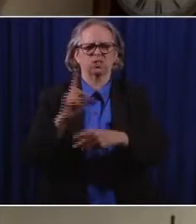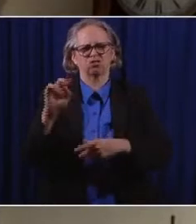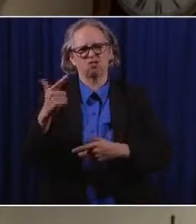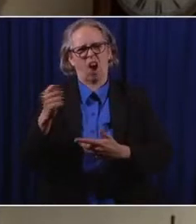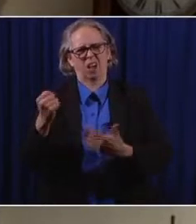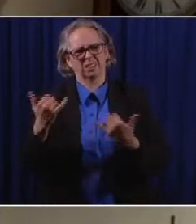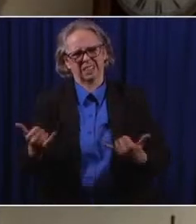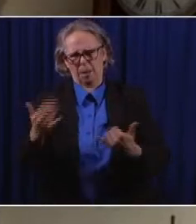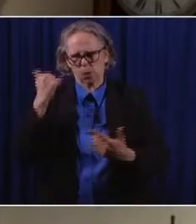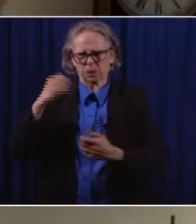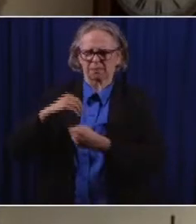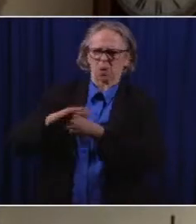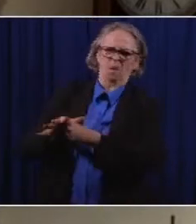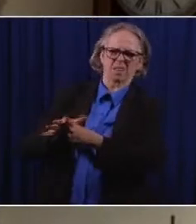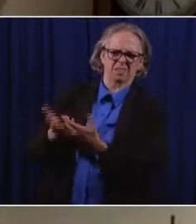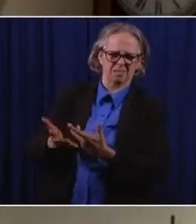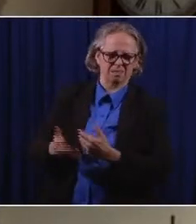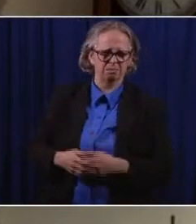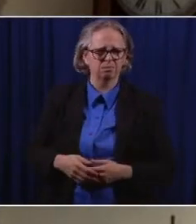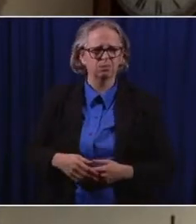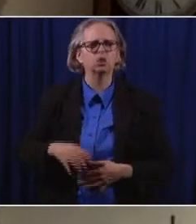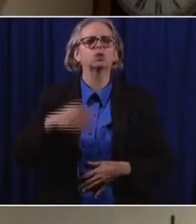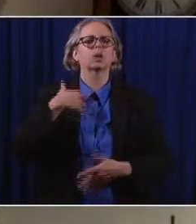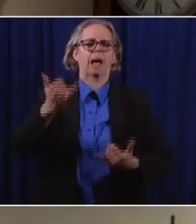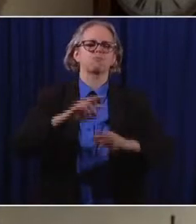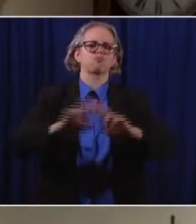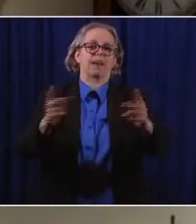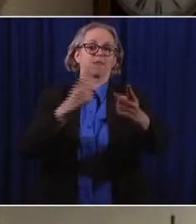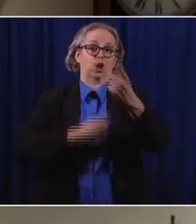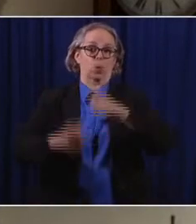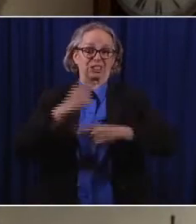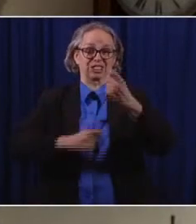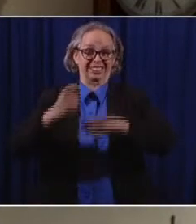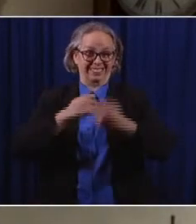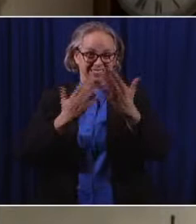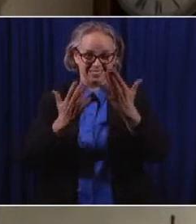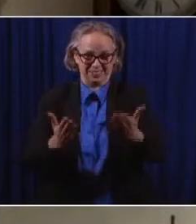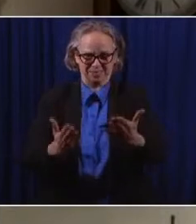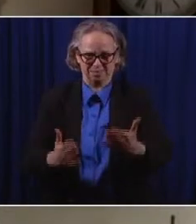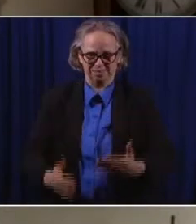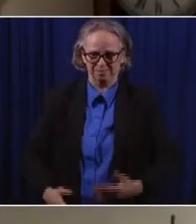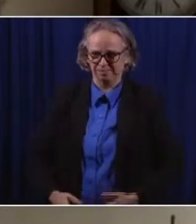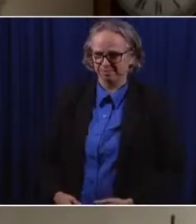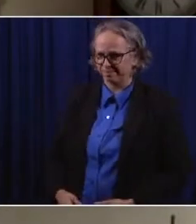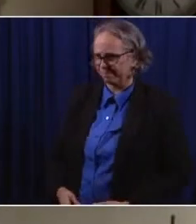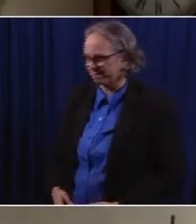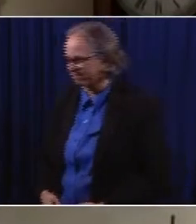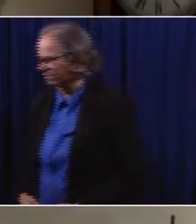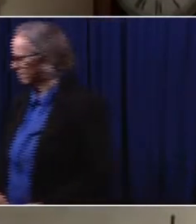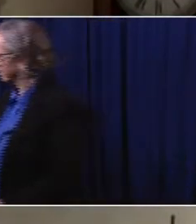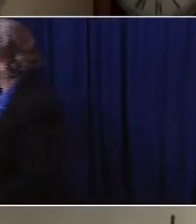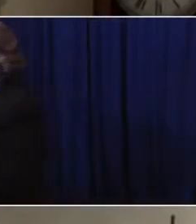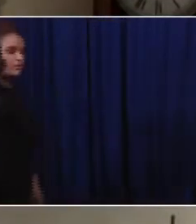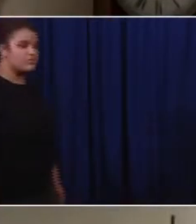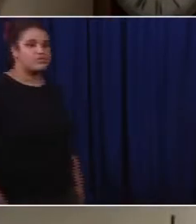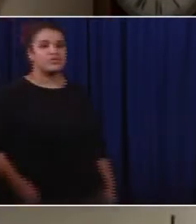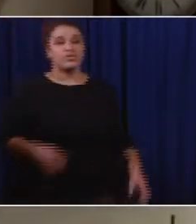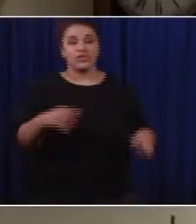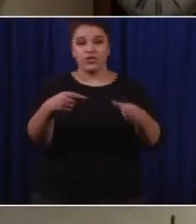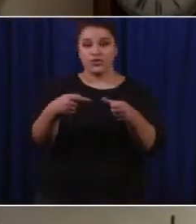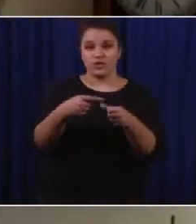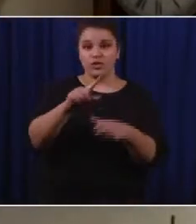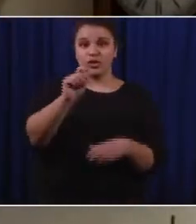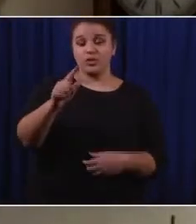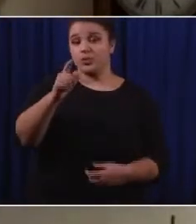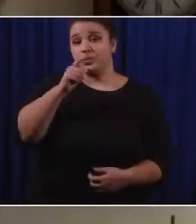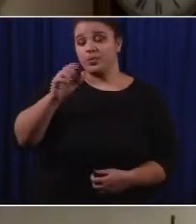go for our questions. Governor, your first question today is from Scott Hallis at the Xenia Daily Gazette. Hey, Scott. Hey, Governor,